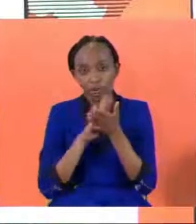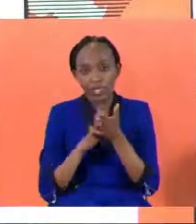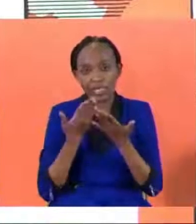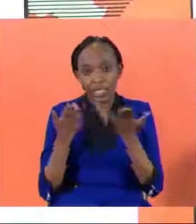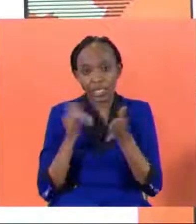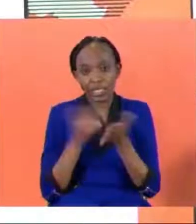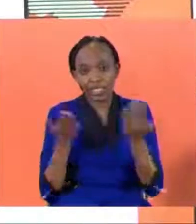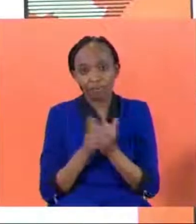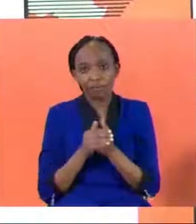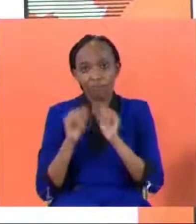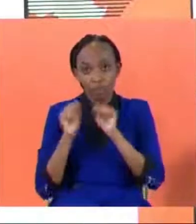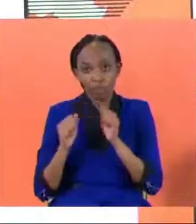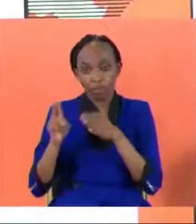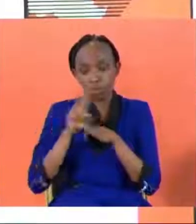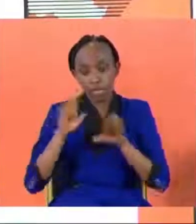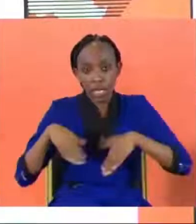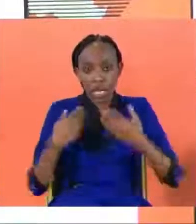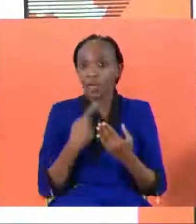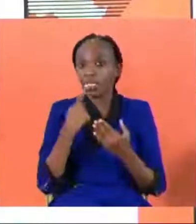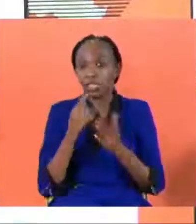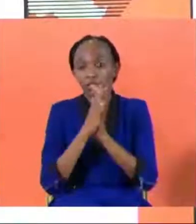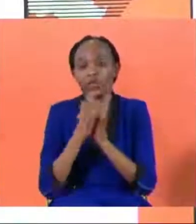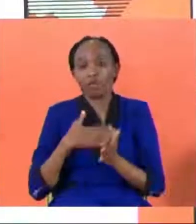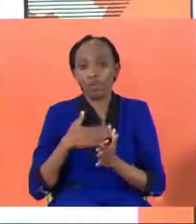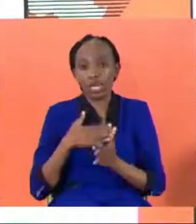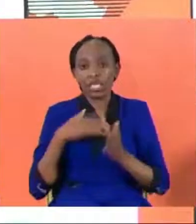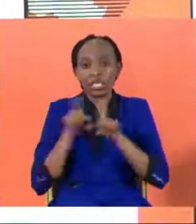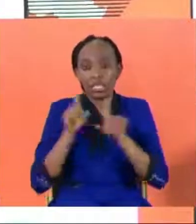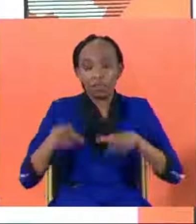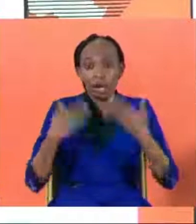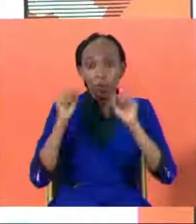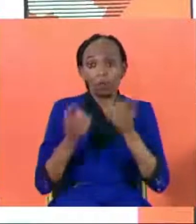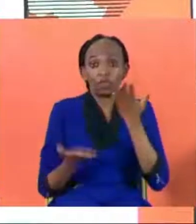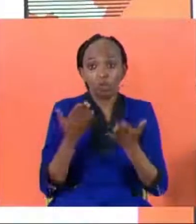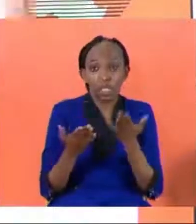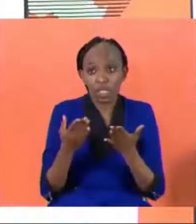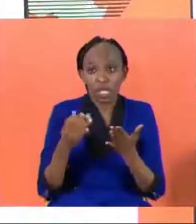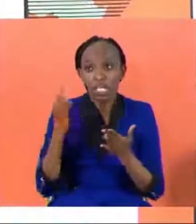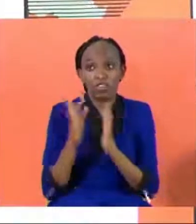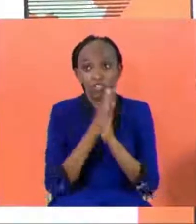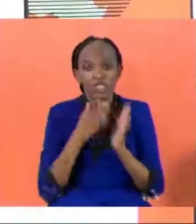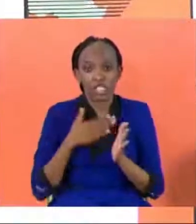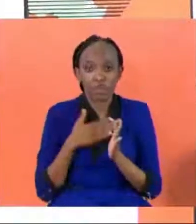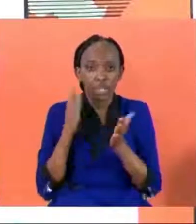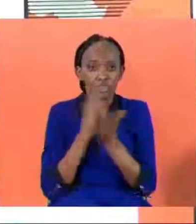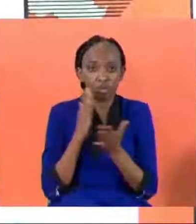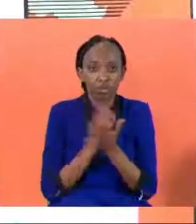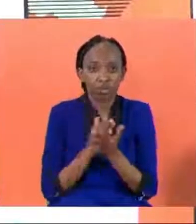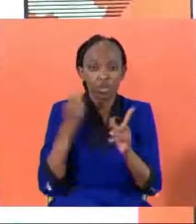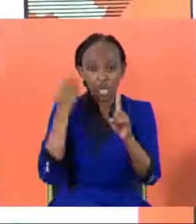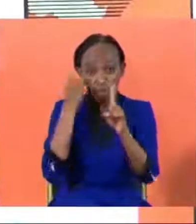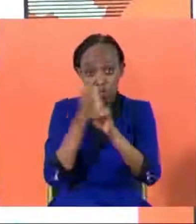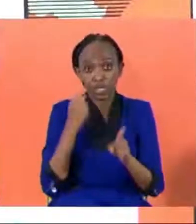can just apply in how I tell my stories, and how I can measure whether my stories are really being